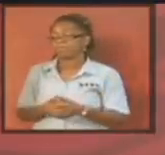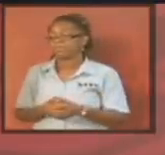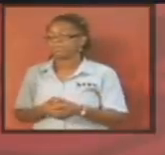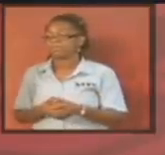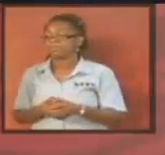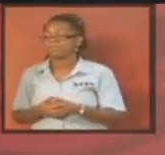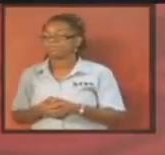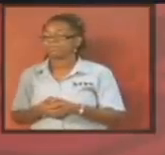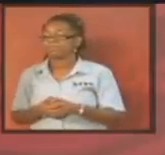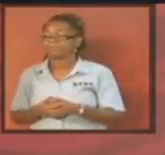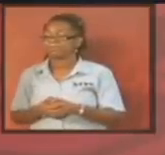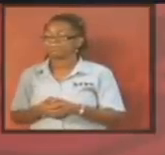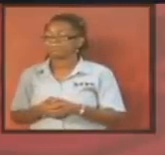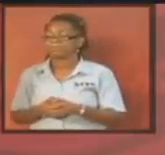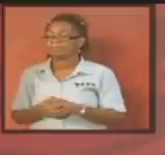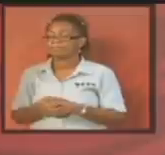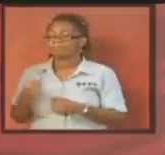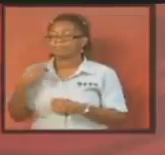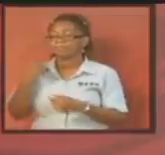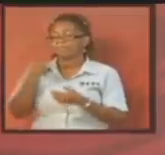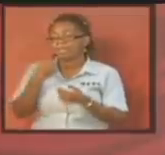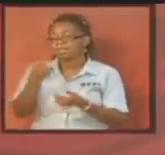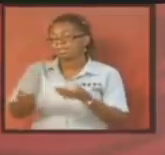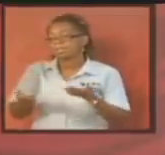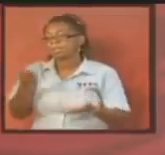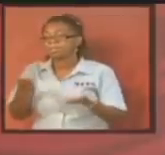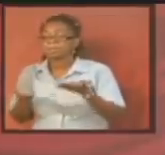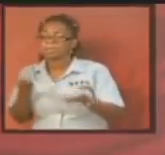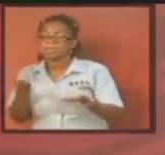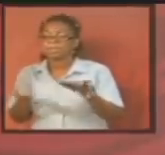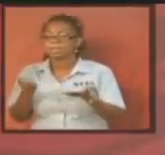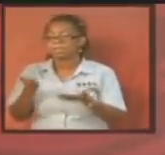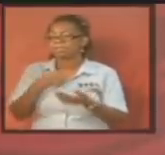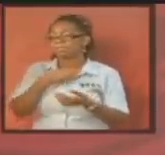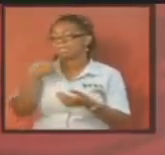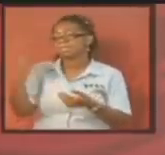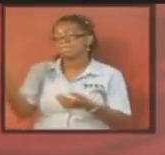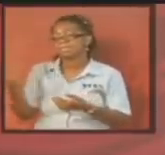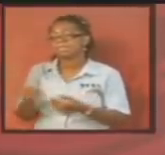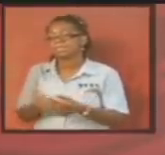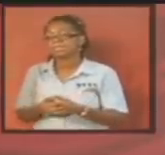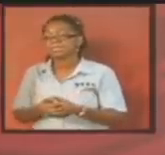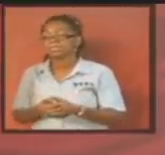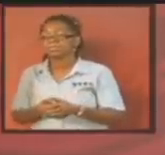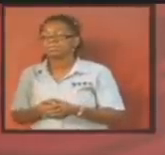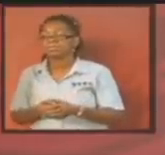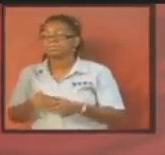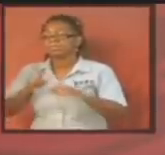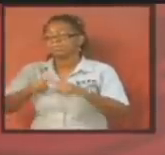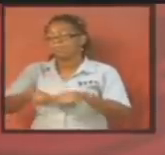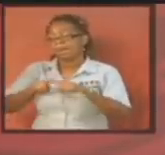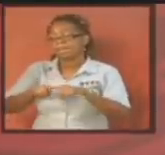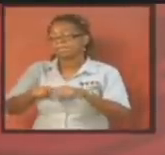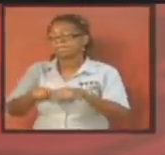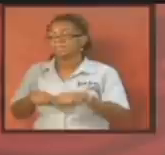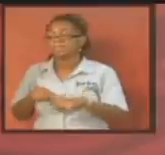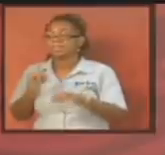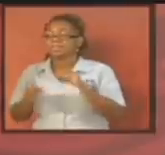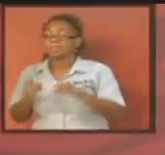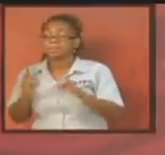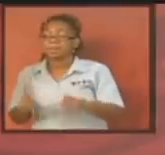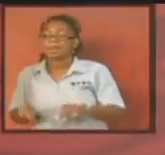coming out of the homes, I would say that the risk is there and it's always there, but it all depends on the extent to which persons are able